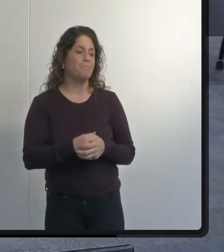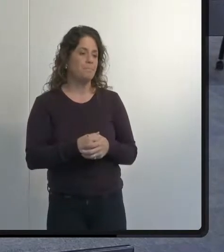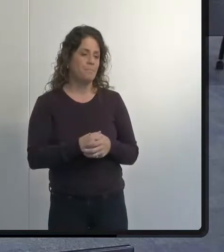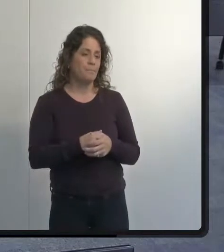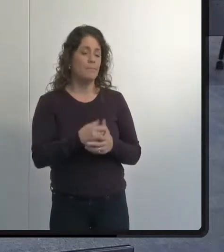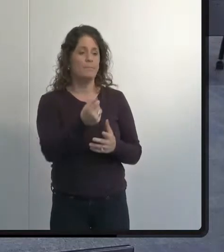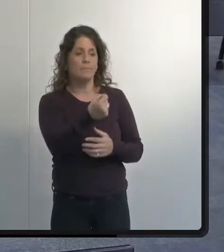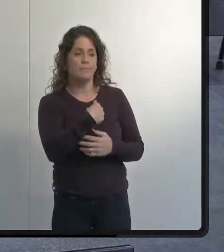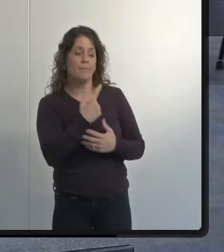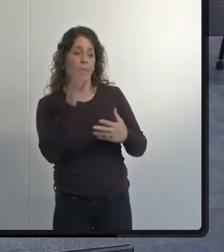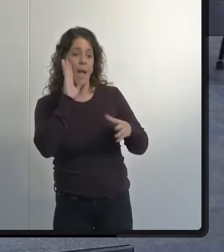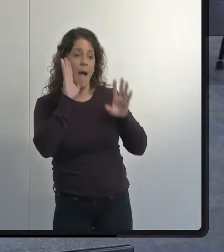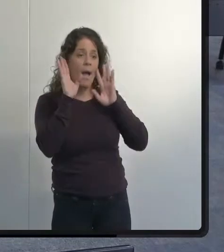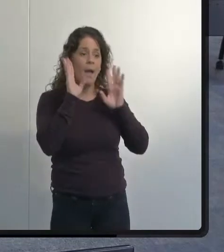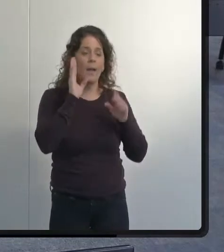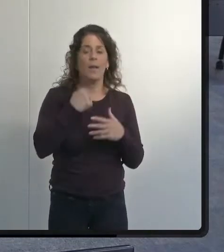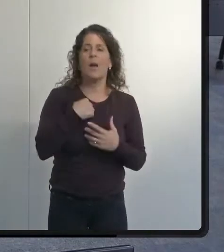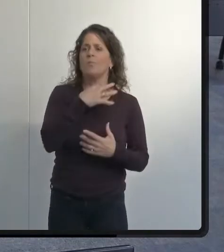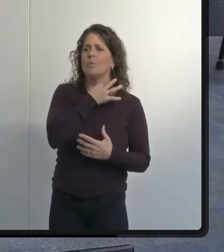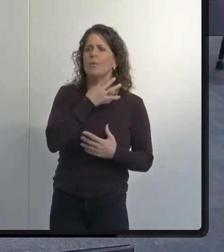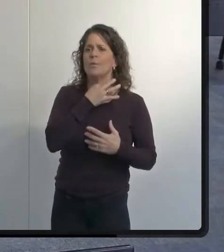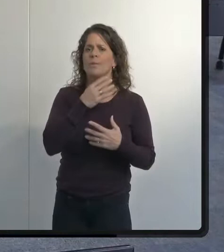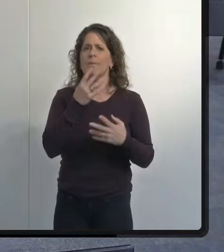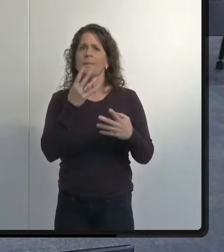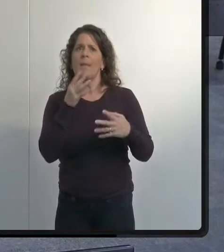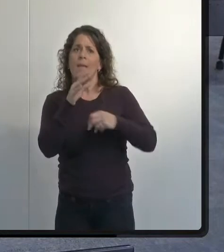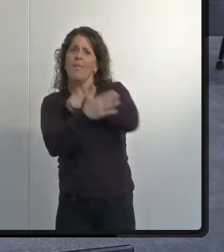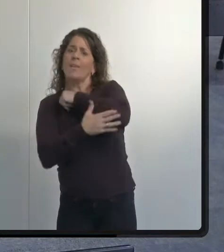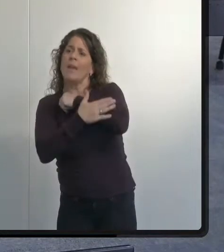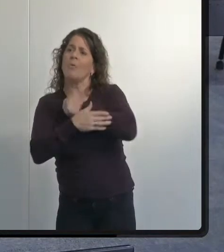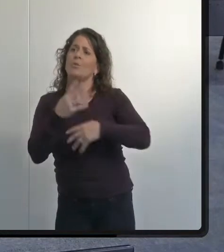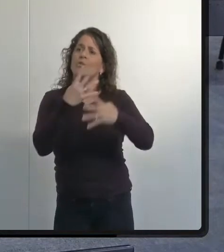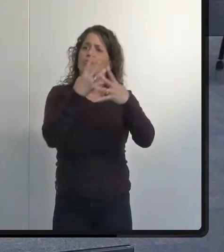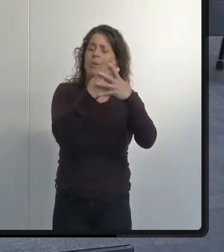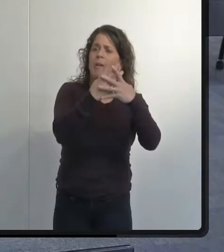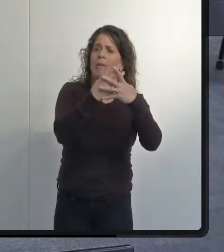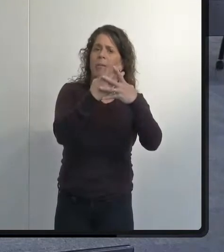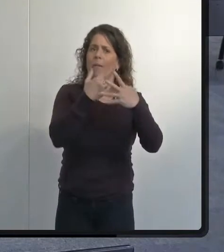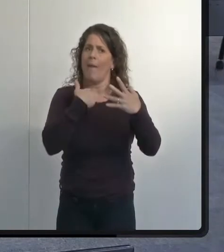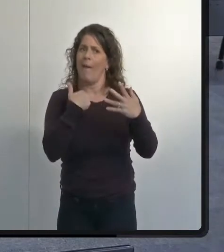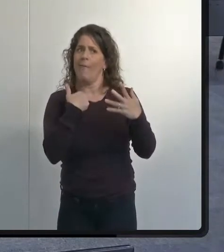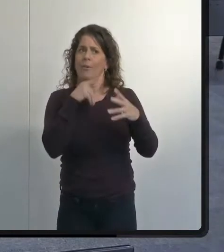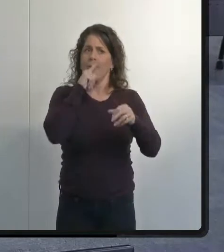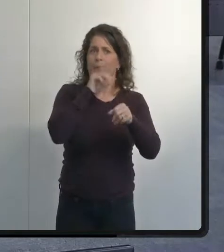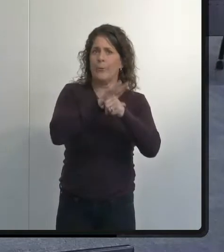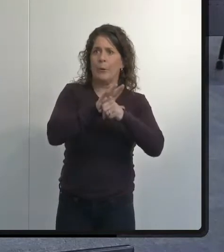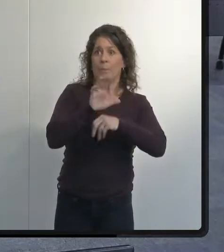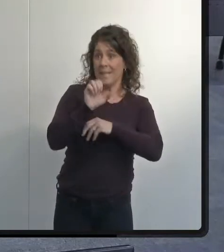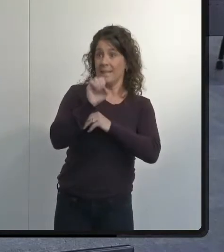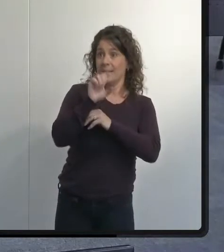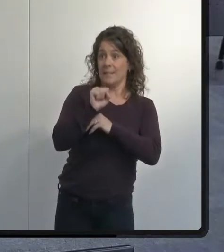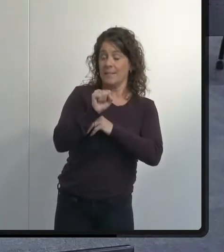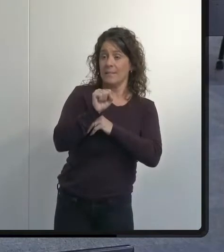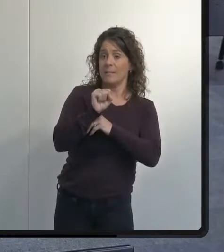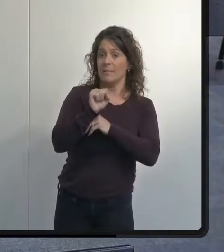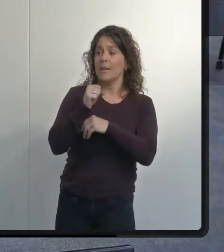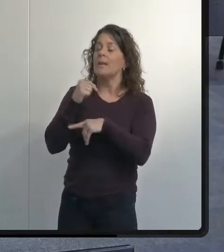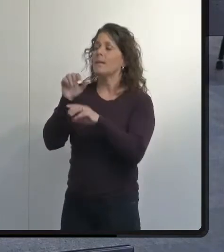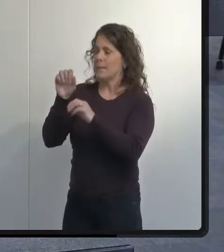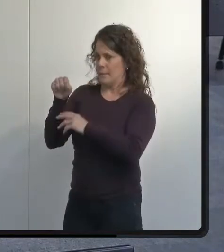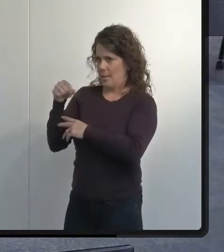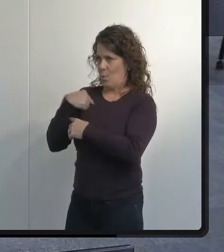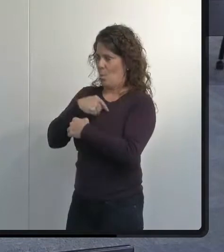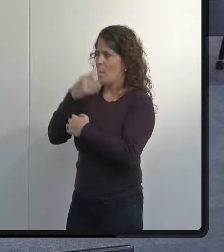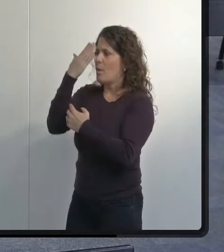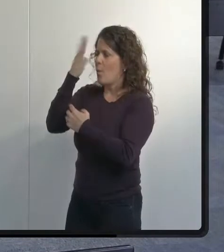Hi, I'm just wondering if the county jail has had any confirmed cases that you're aware of. Yes, we are aware of